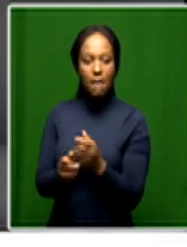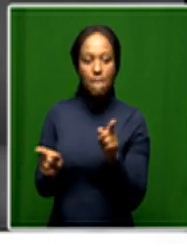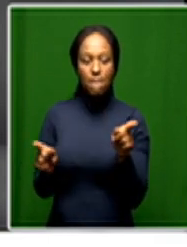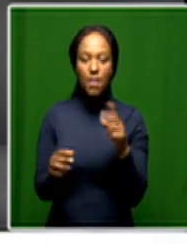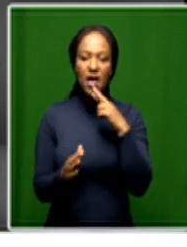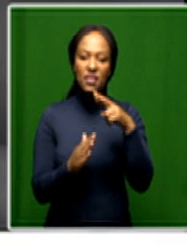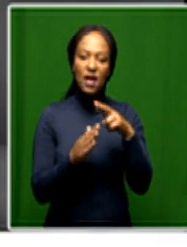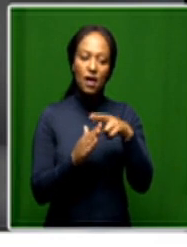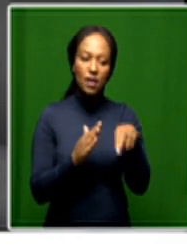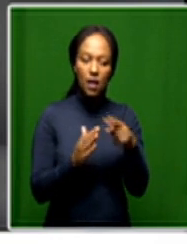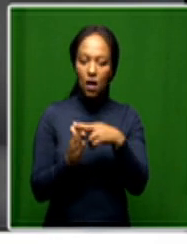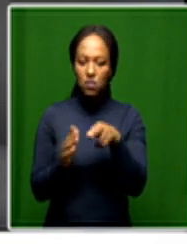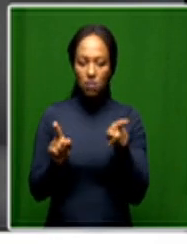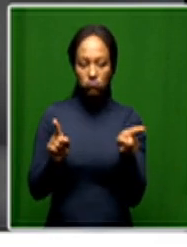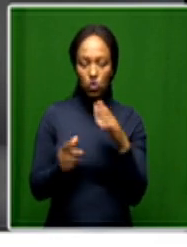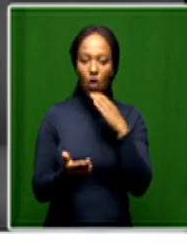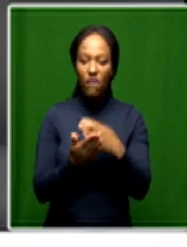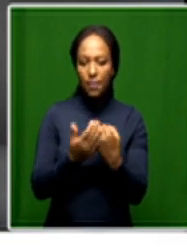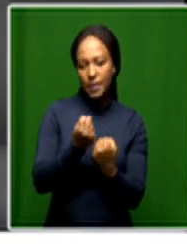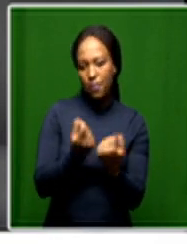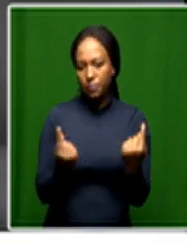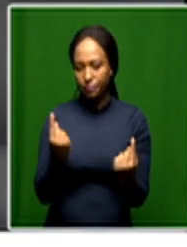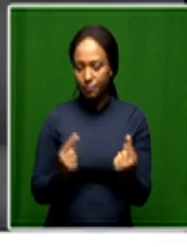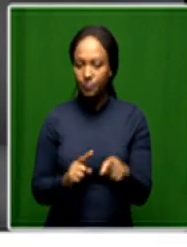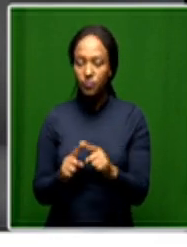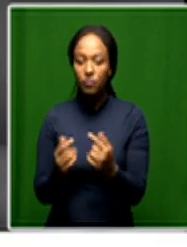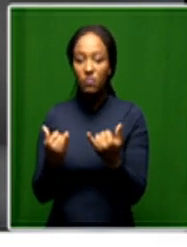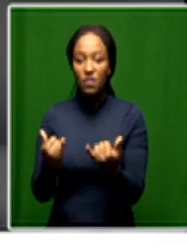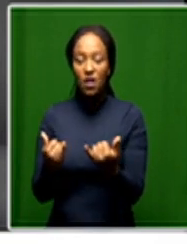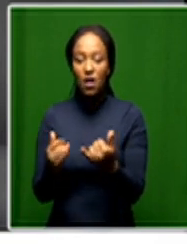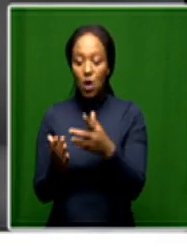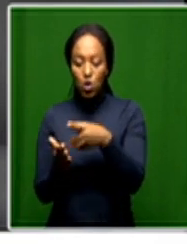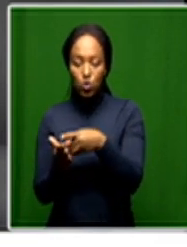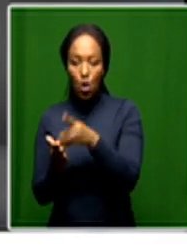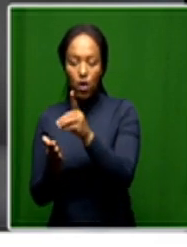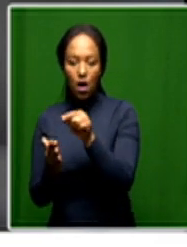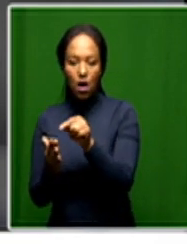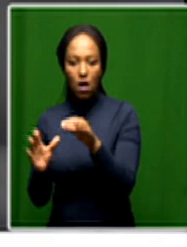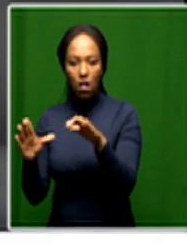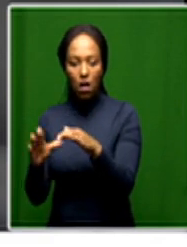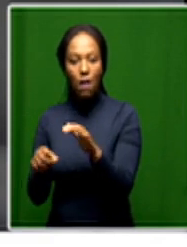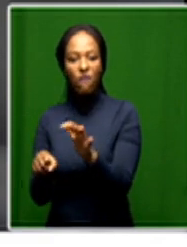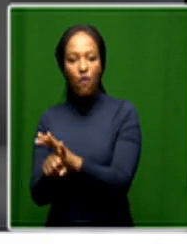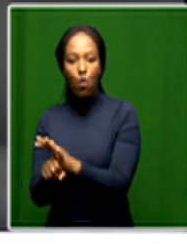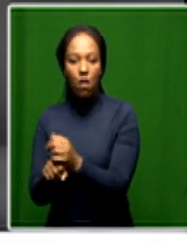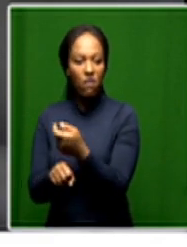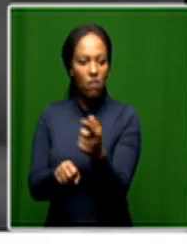results. But the donor population is not fully representative of the general